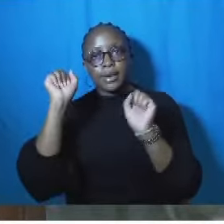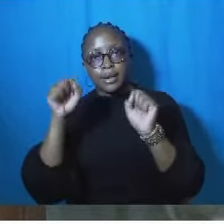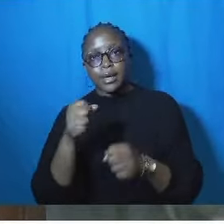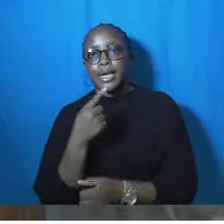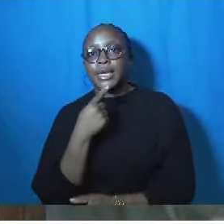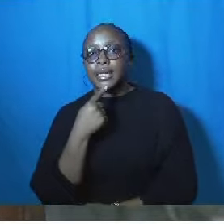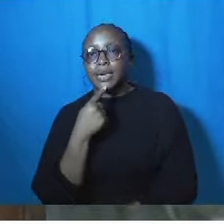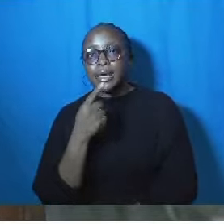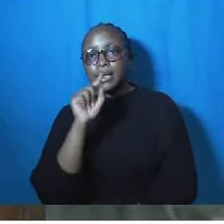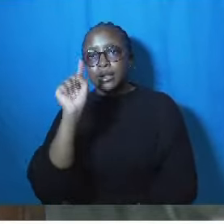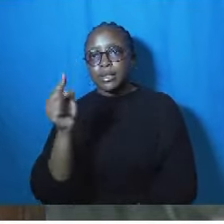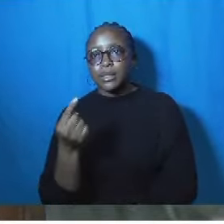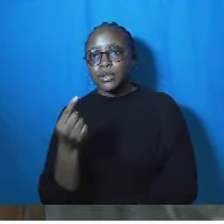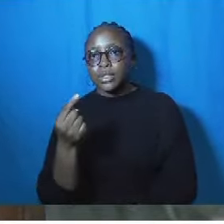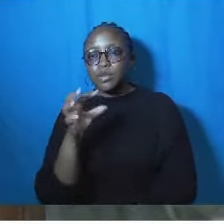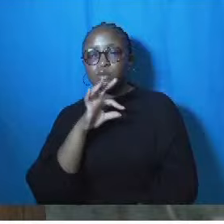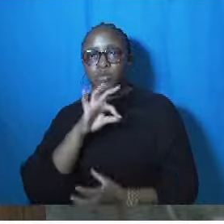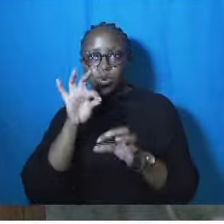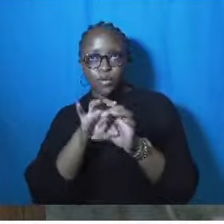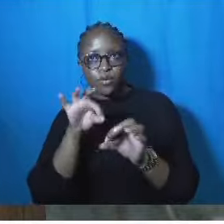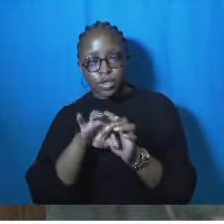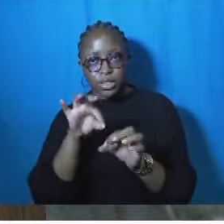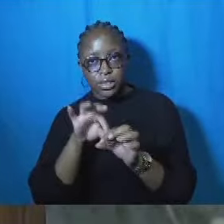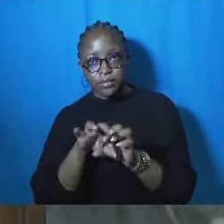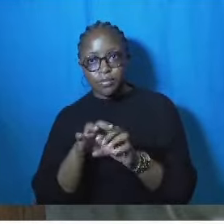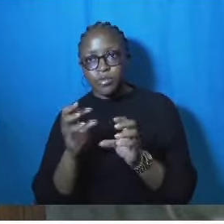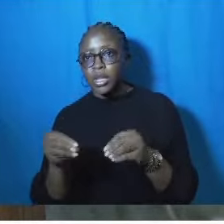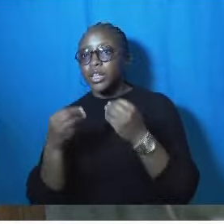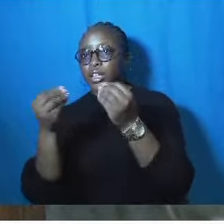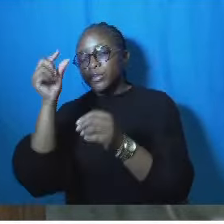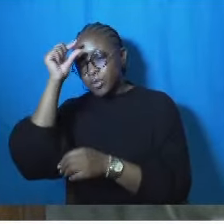you a senator, a governor?